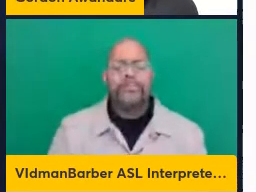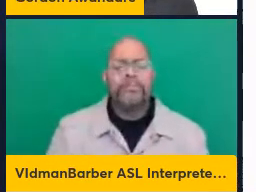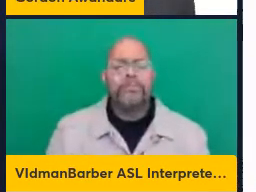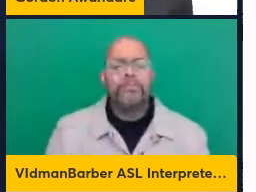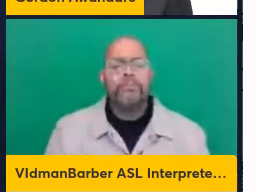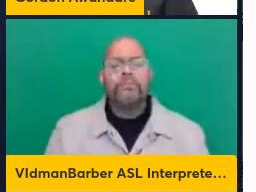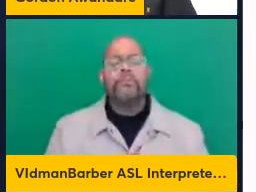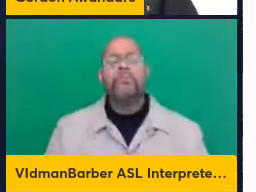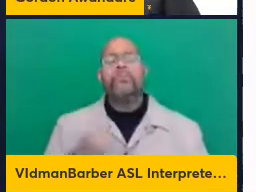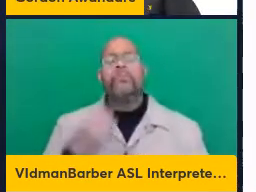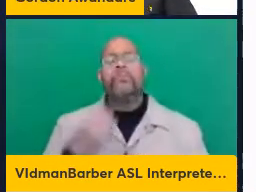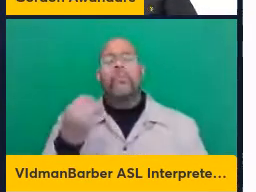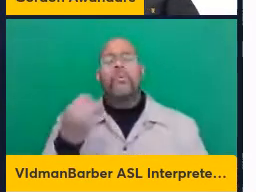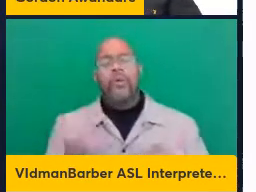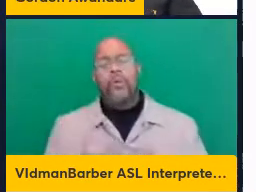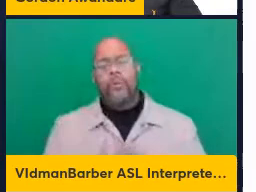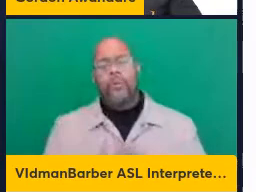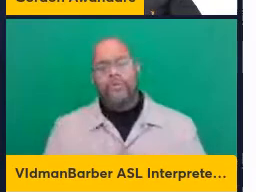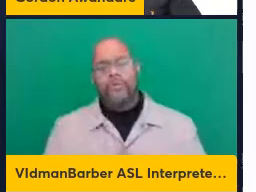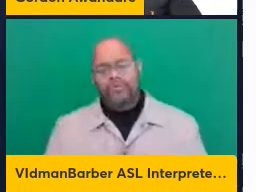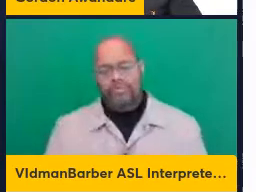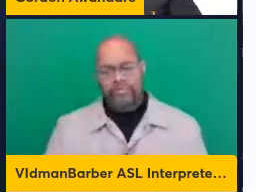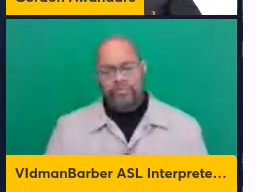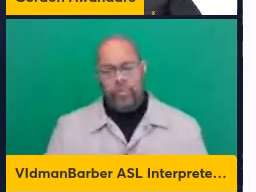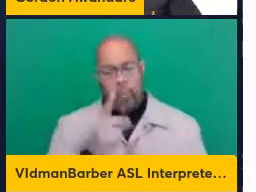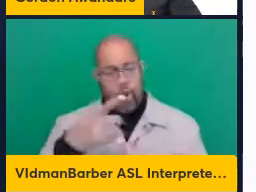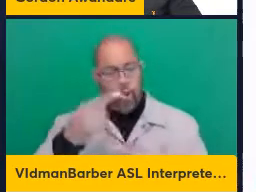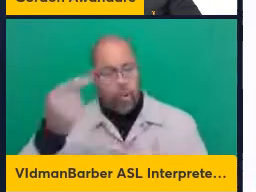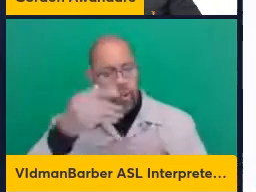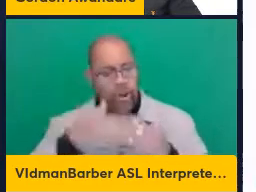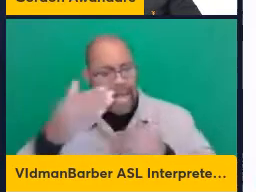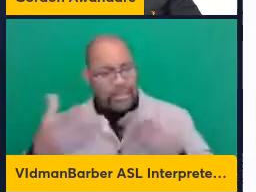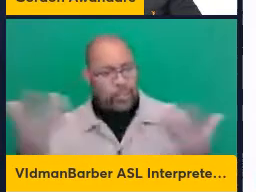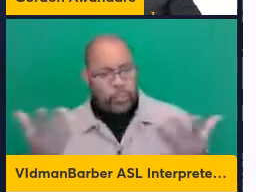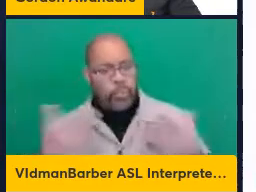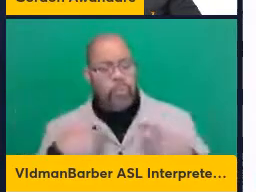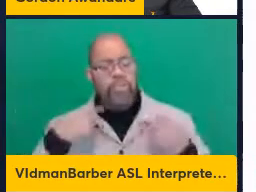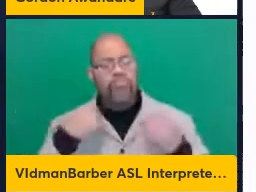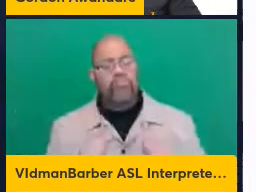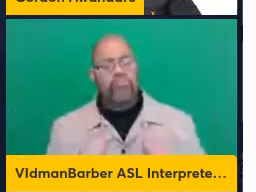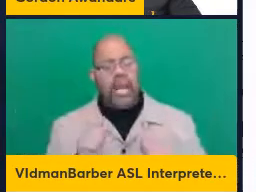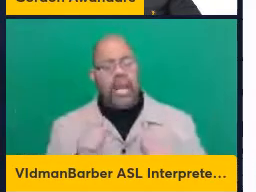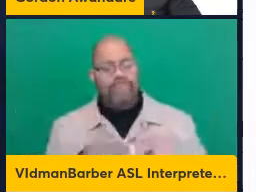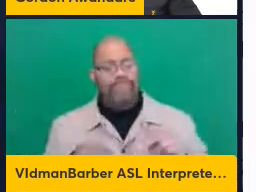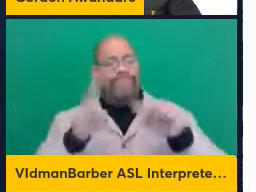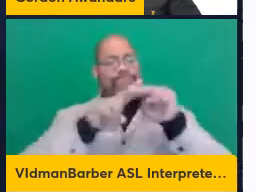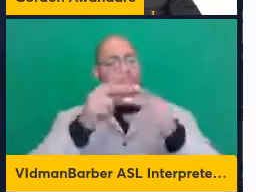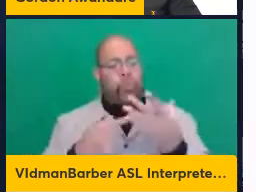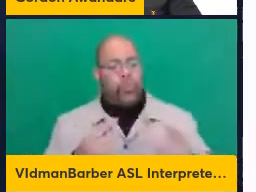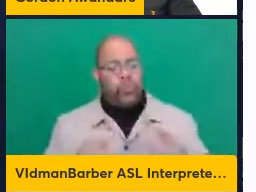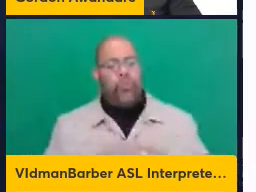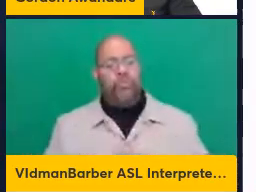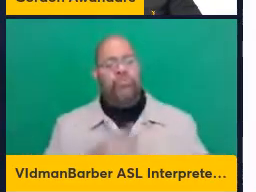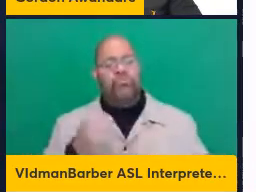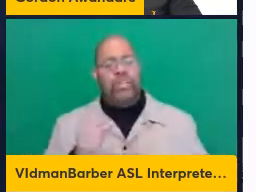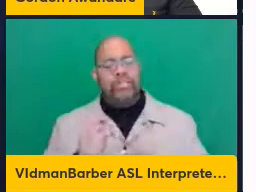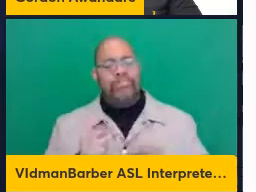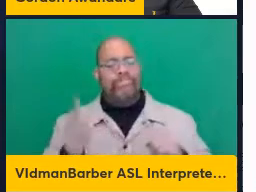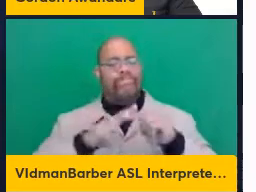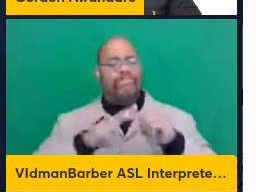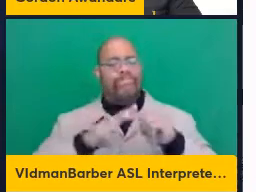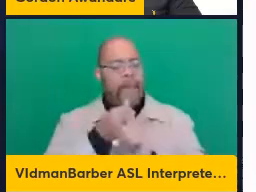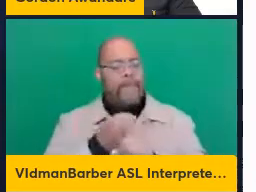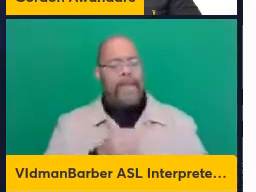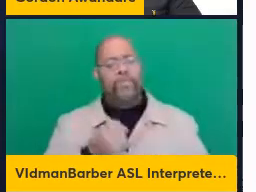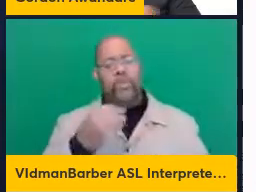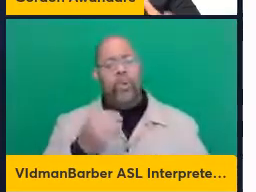So now, where do we go from here? We try to scale up what we're doing, trying to scale up the impact. So